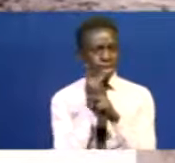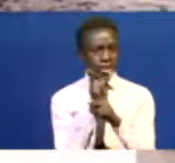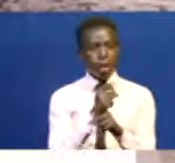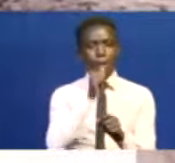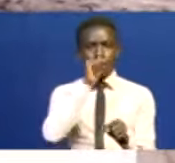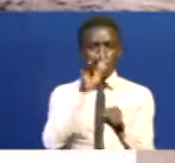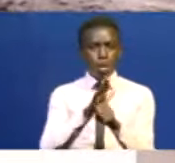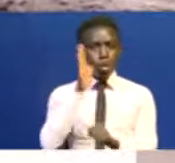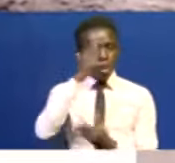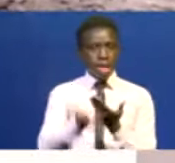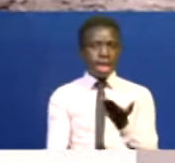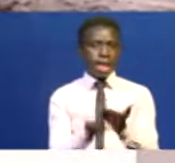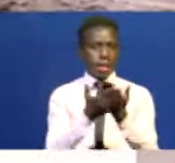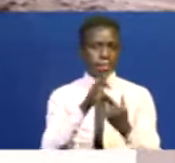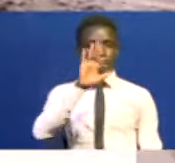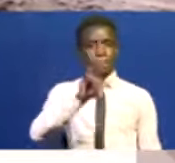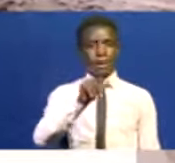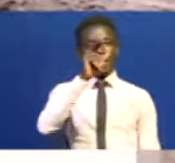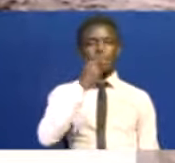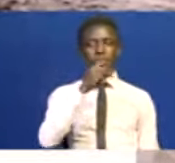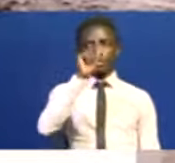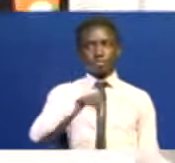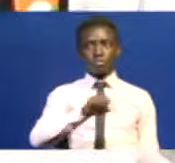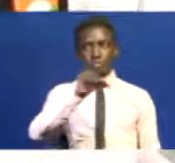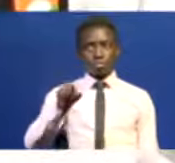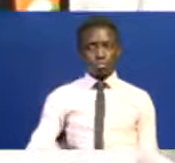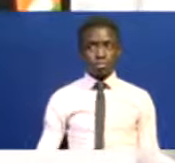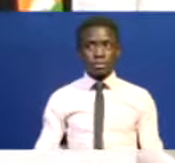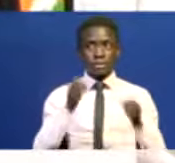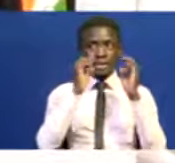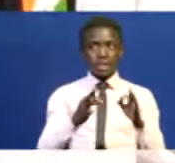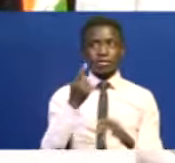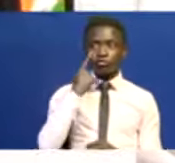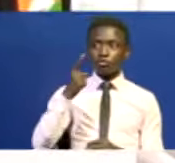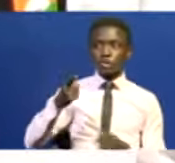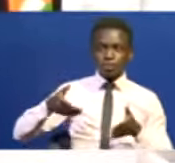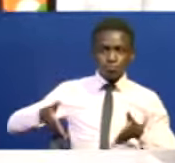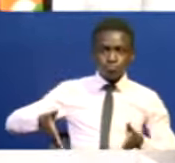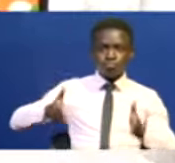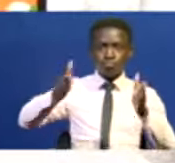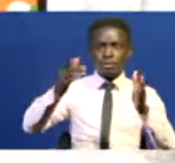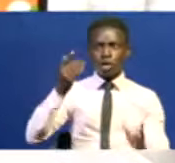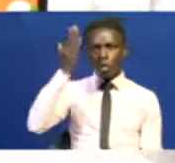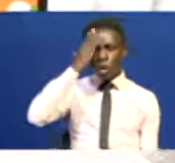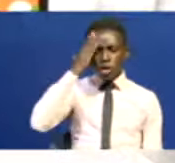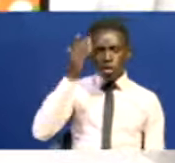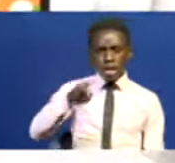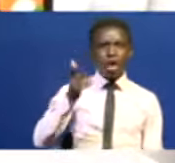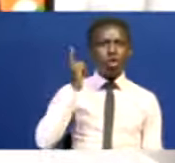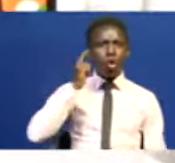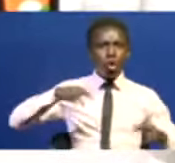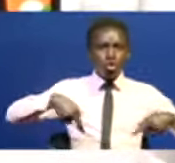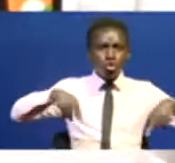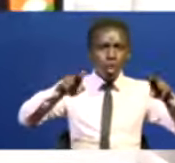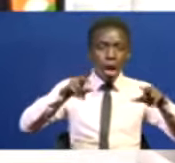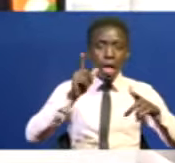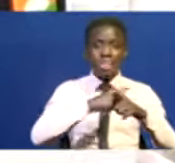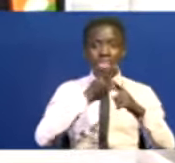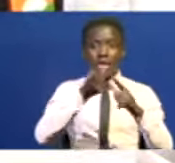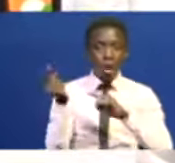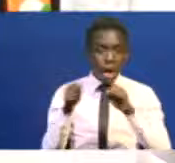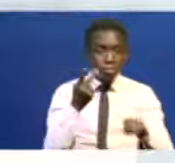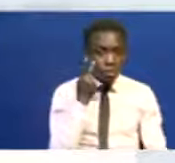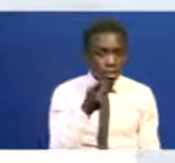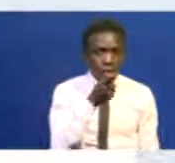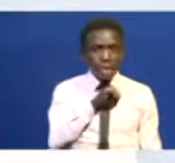Cross. Ukipata mto kama sasa hii barabara iko na hapa, kweli imekuwa barabara, sio? Umeamuka umekuta ni mto. Don't